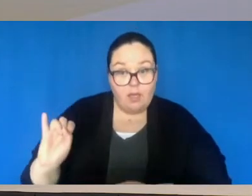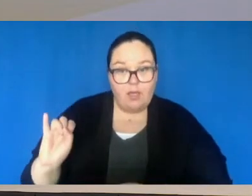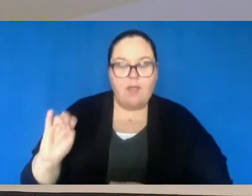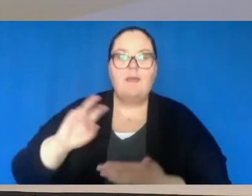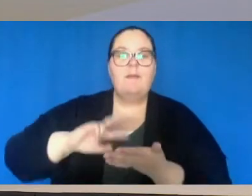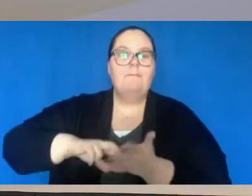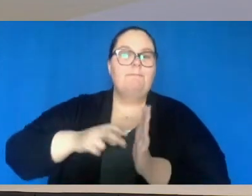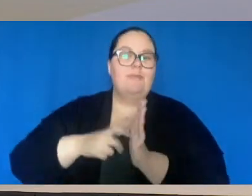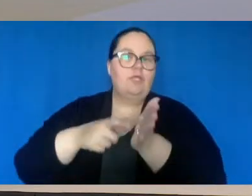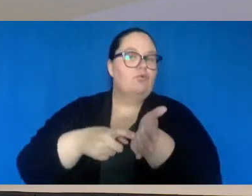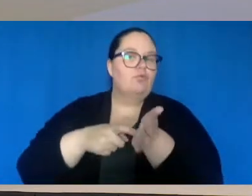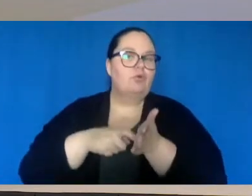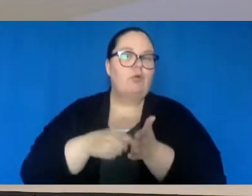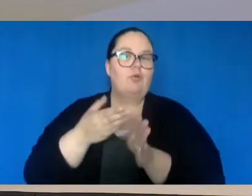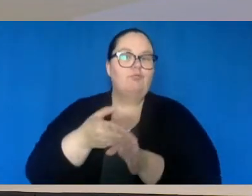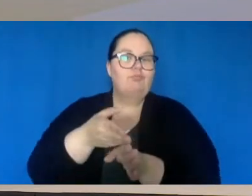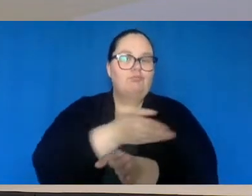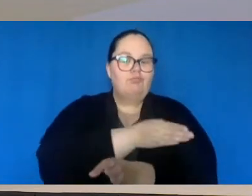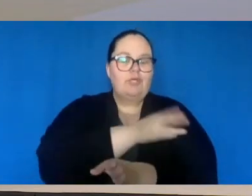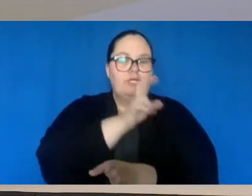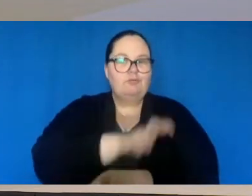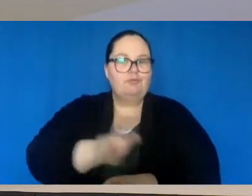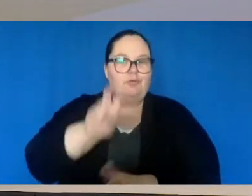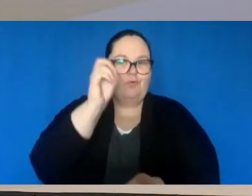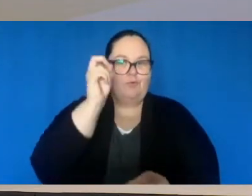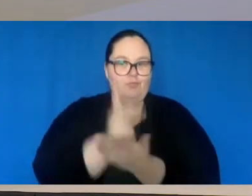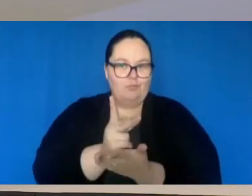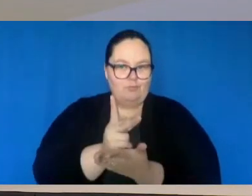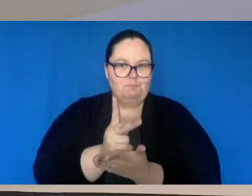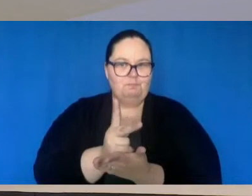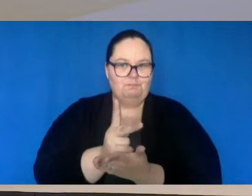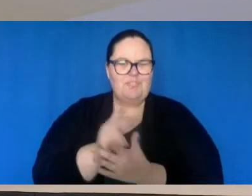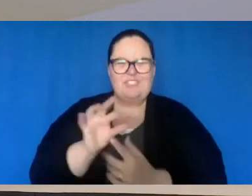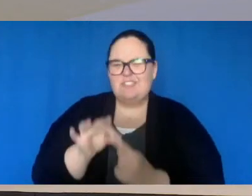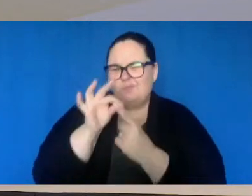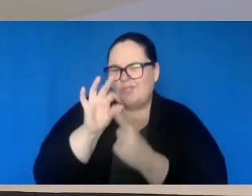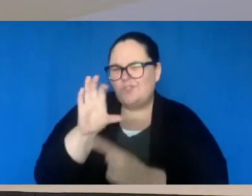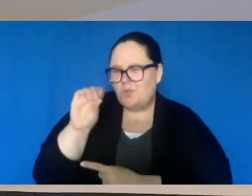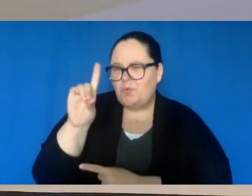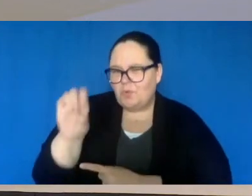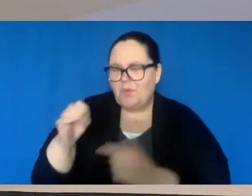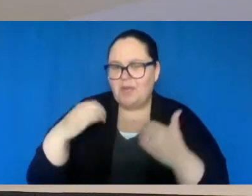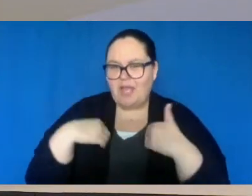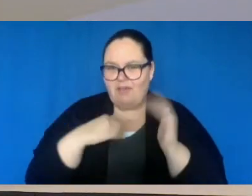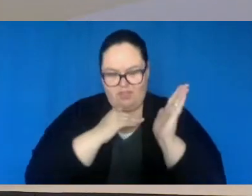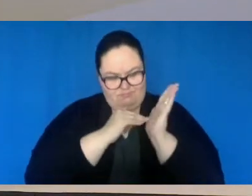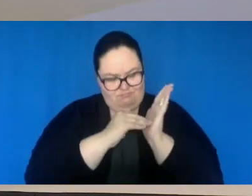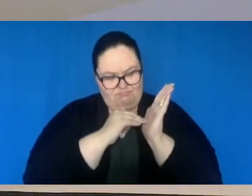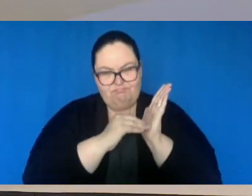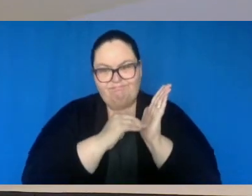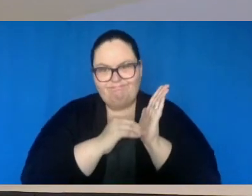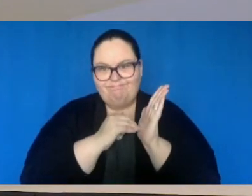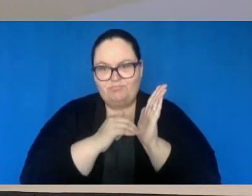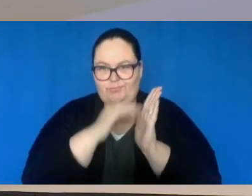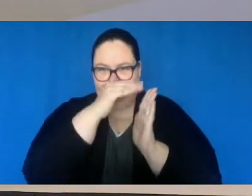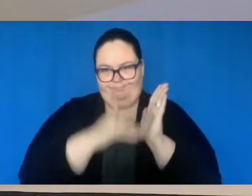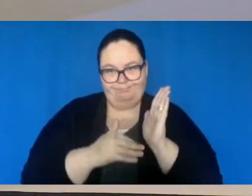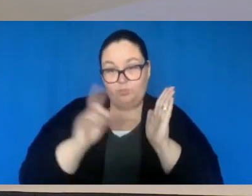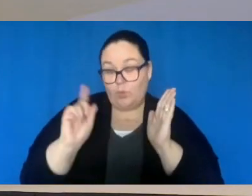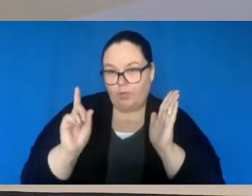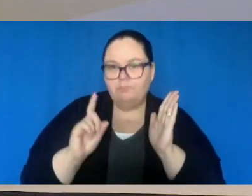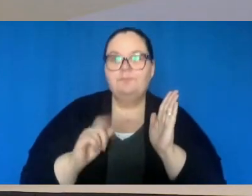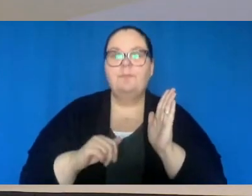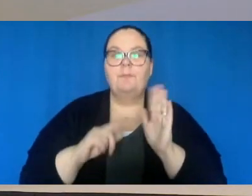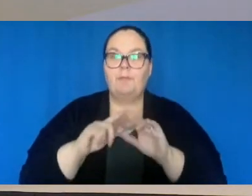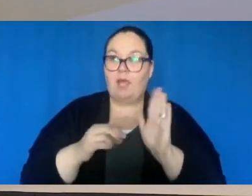a pre-travel approval letter. There's a special code on the letter that they have, and that means